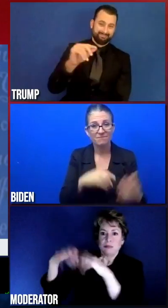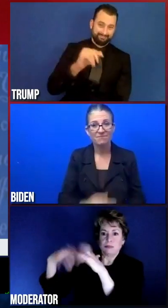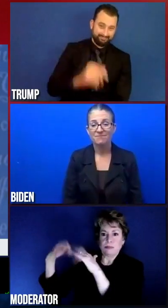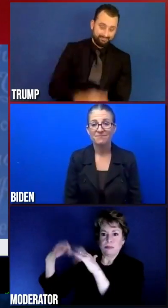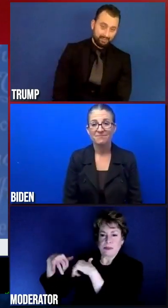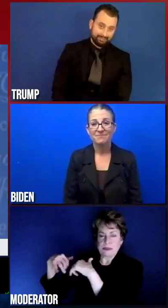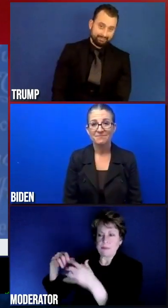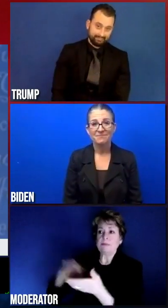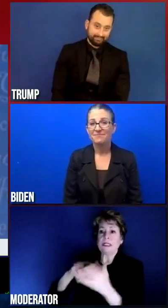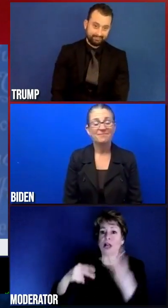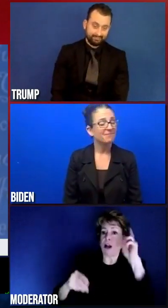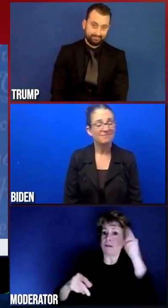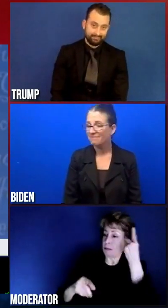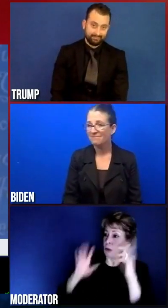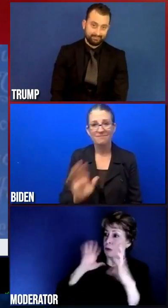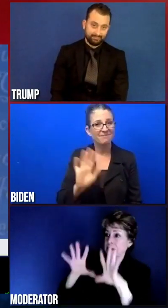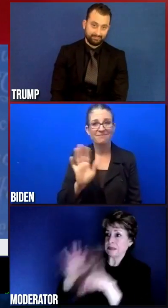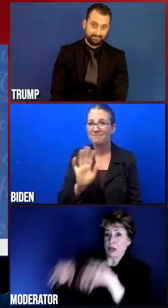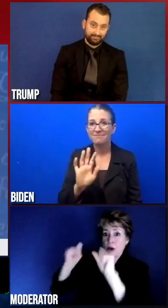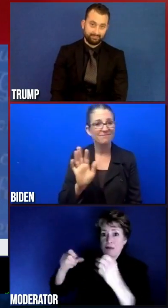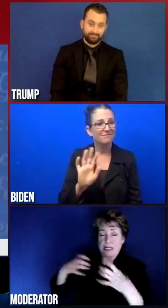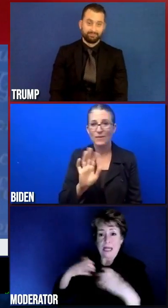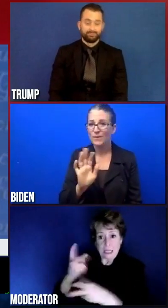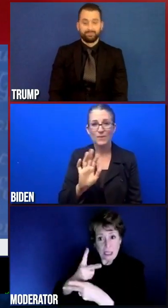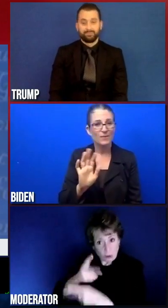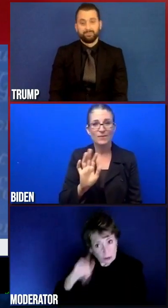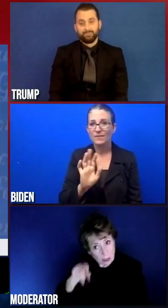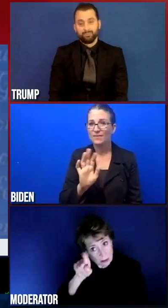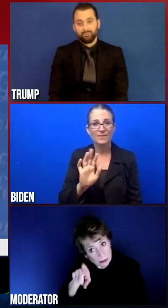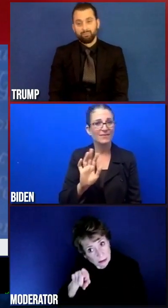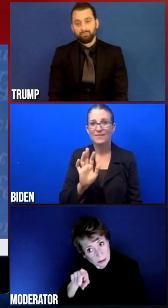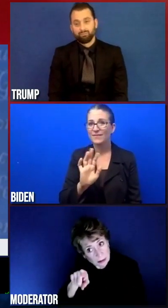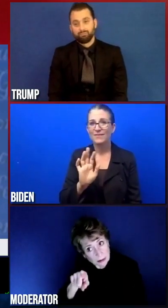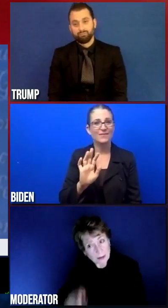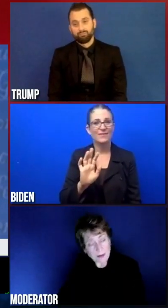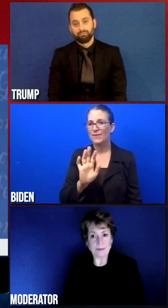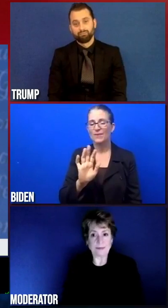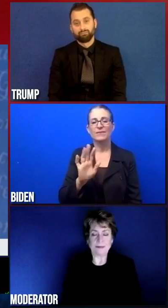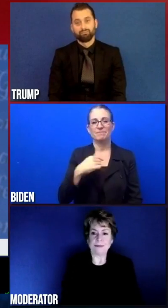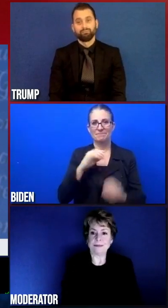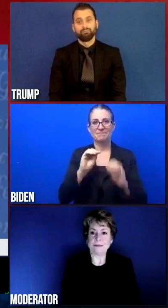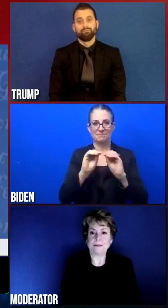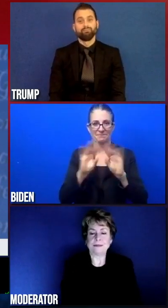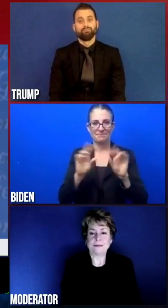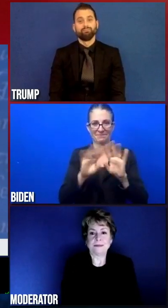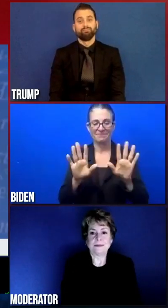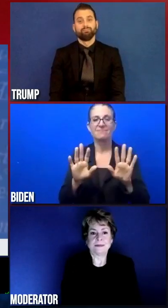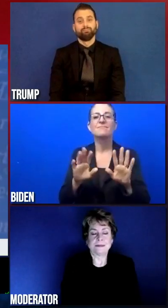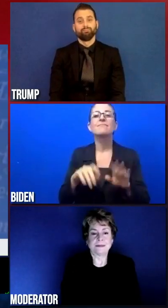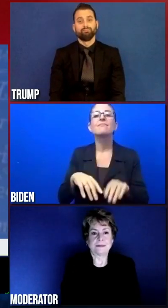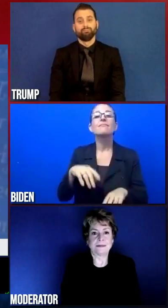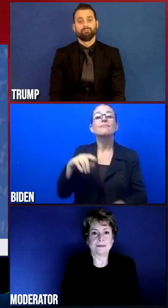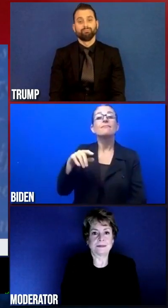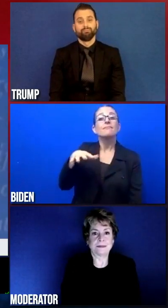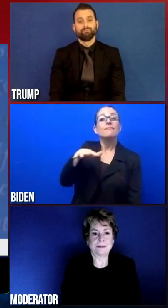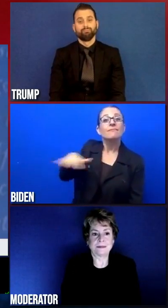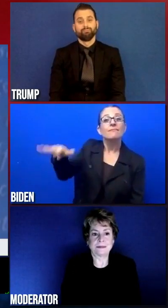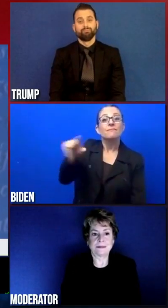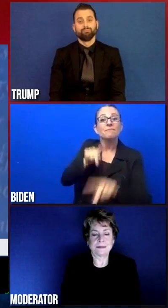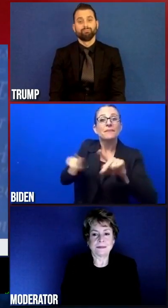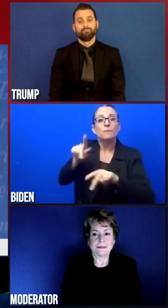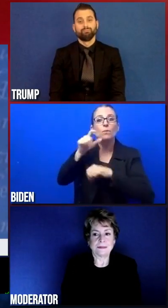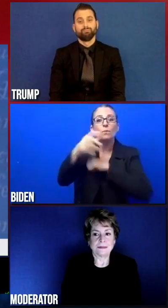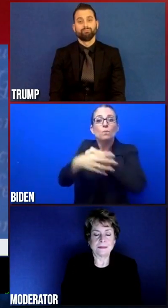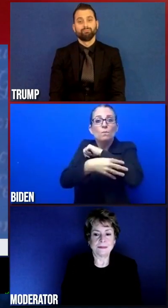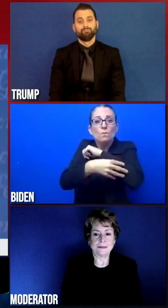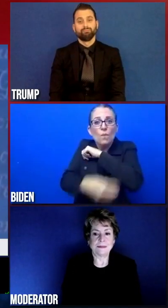so poor they qualify for Medicaid. They can get that free. in most states, except governors who want to deny